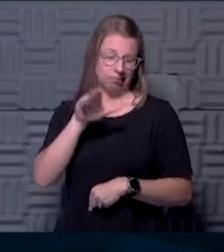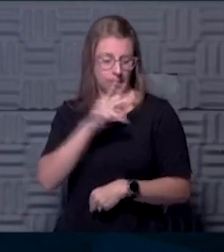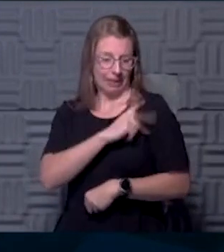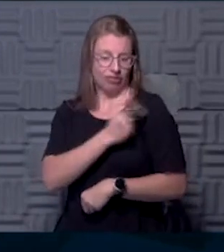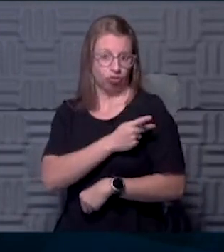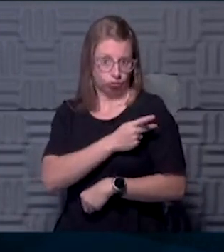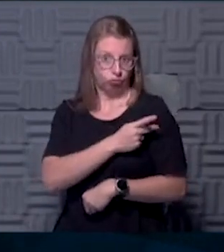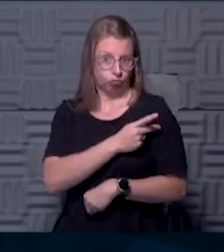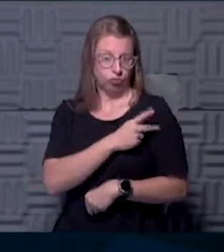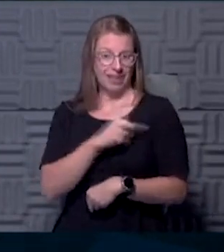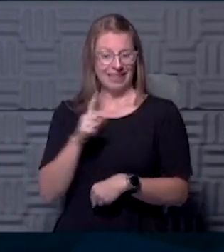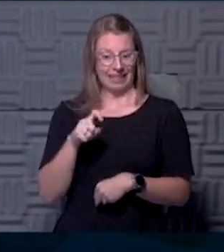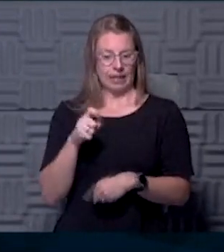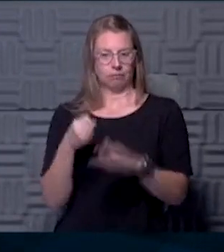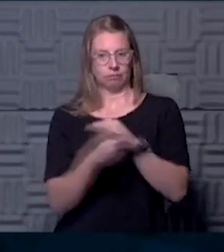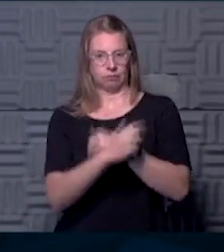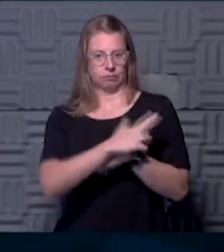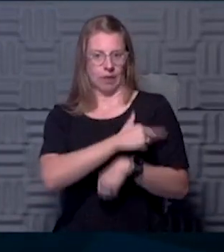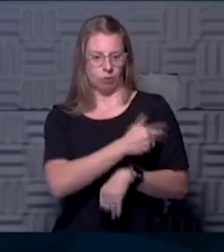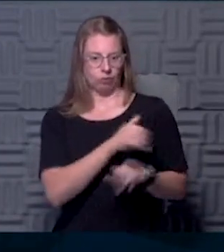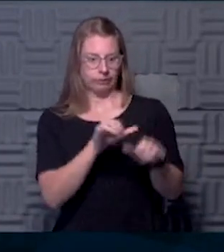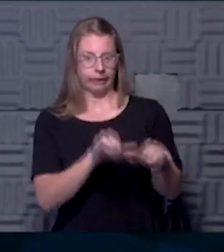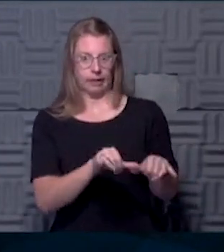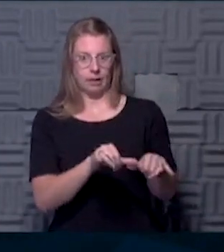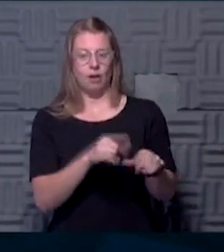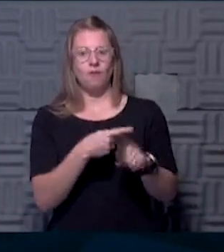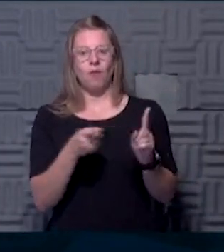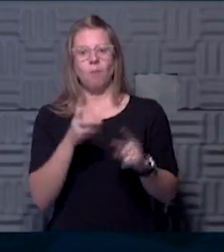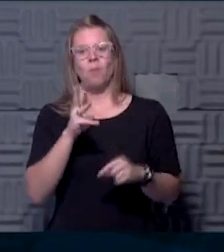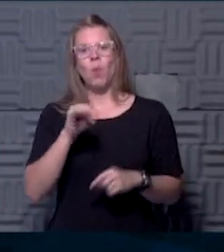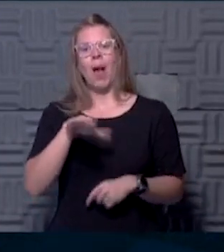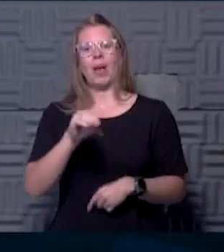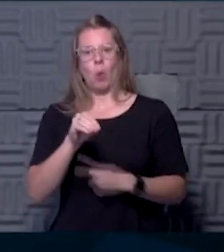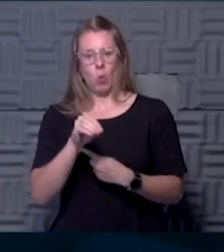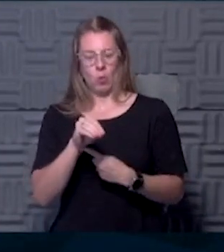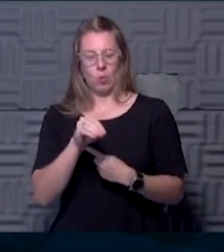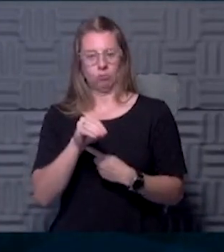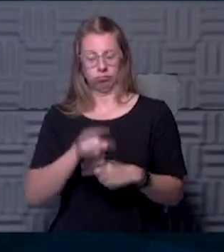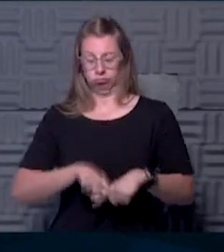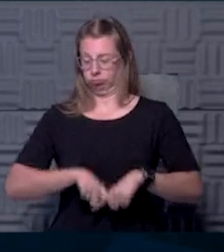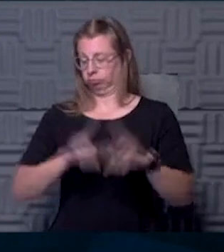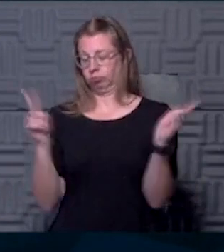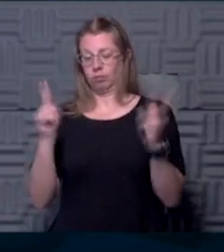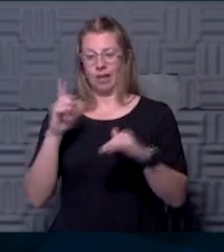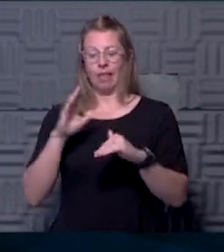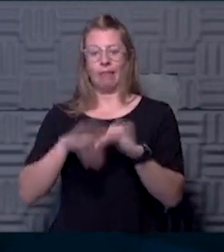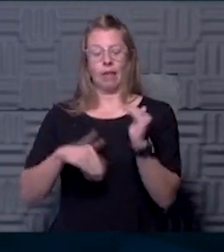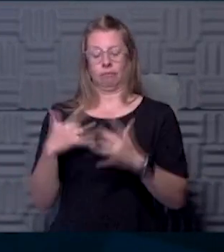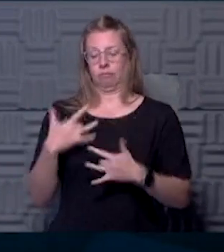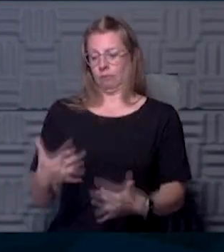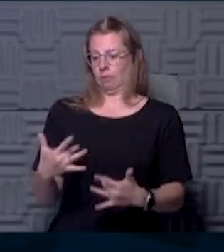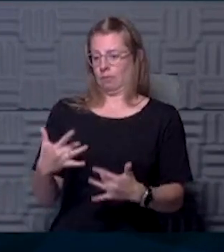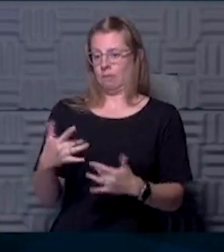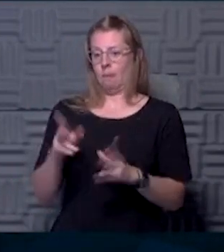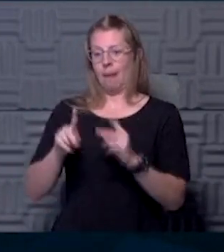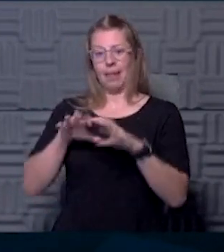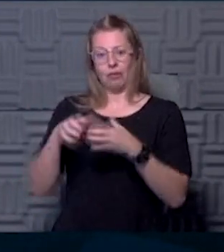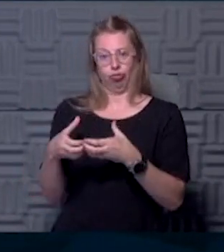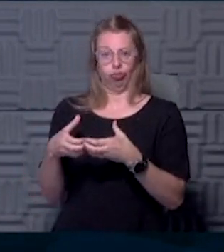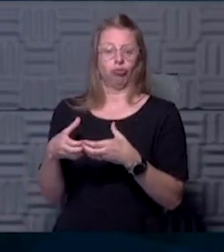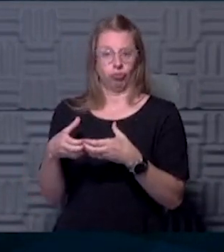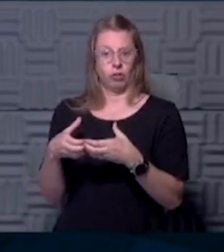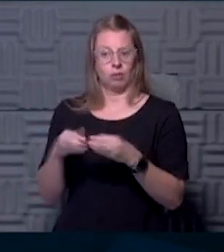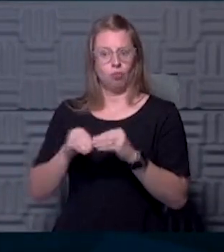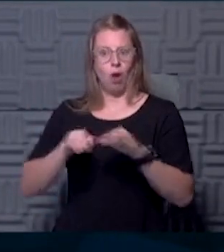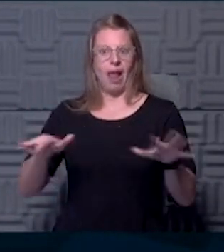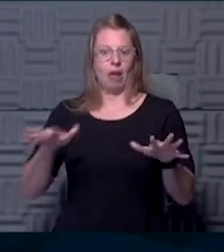patients that needed hospitalized that we saw were from Wyandotte County. And that's very different from our normal patient population, which is predominantly